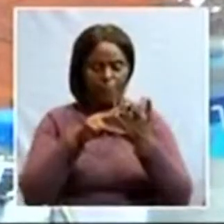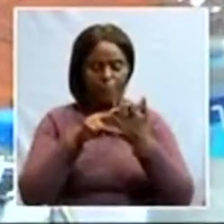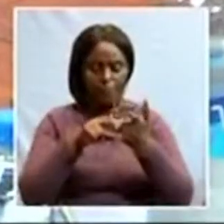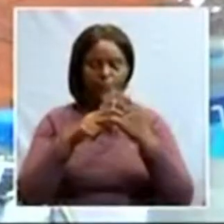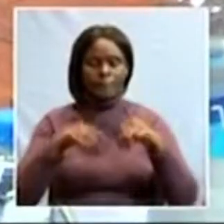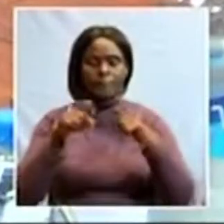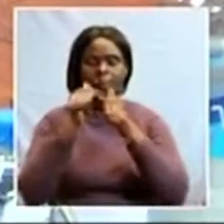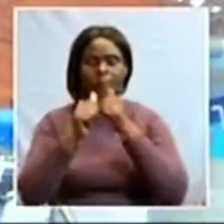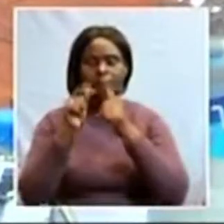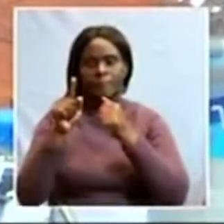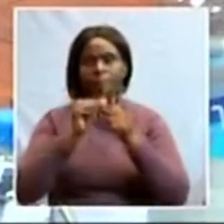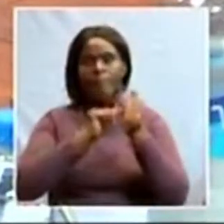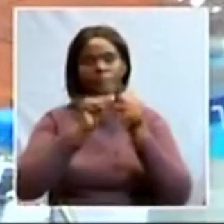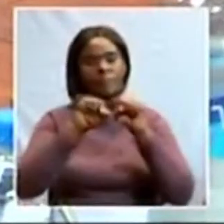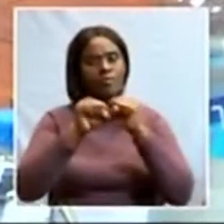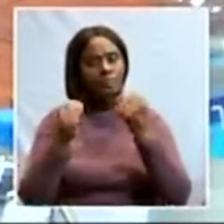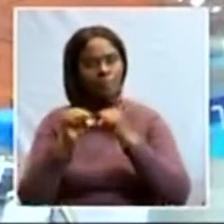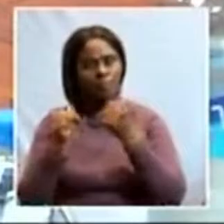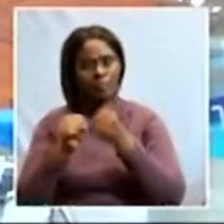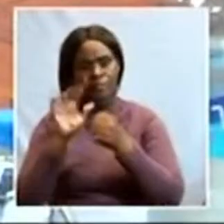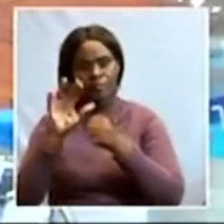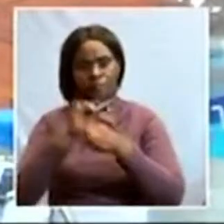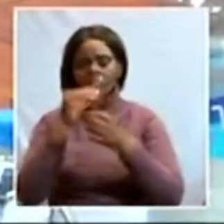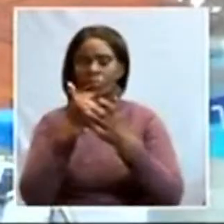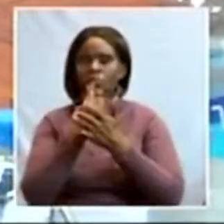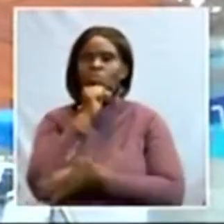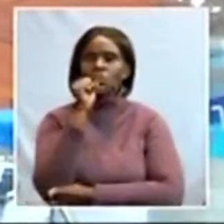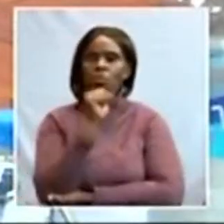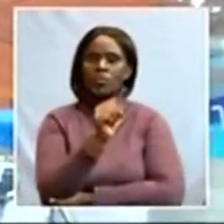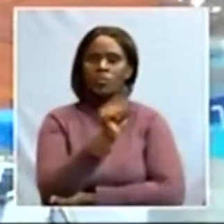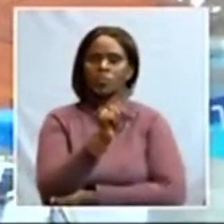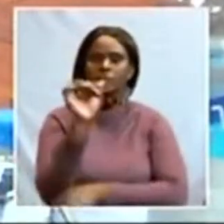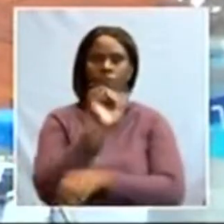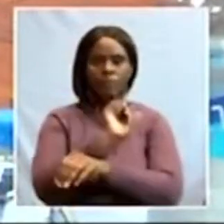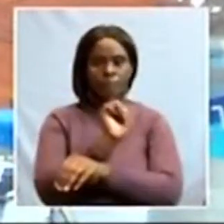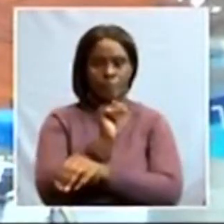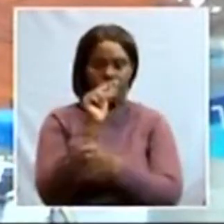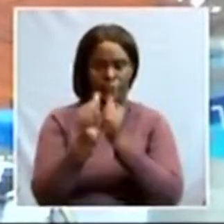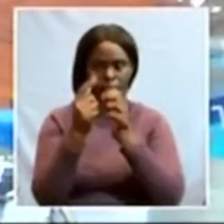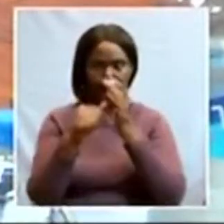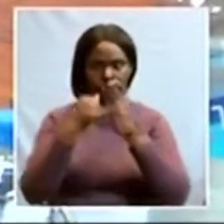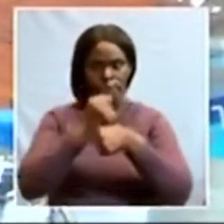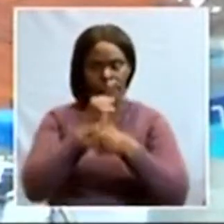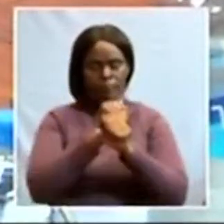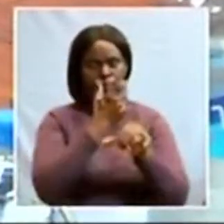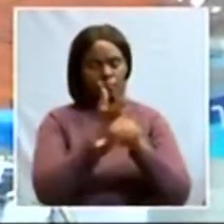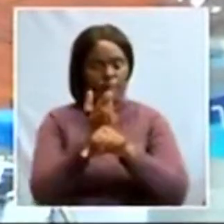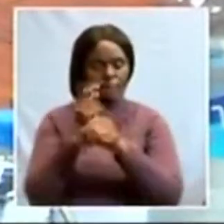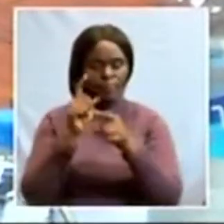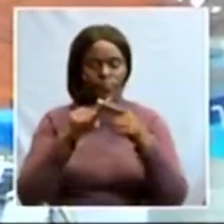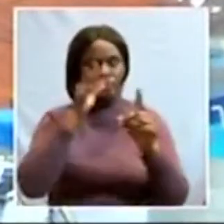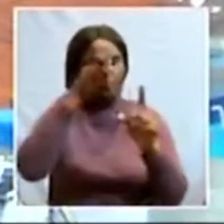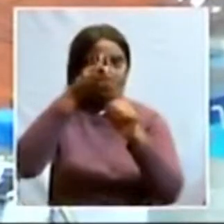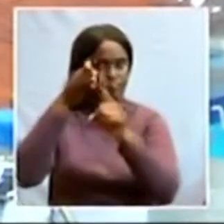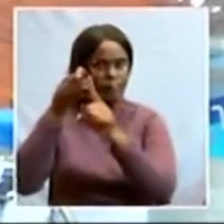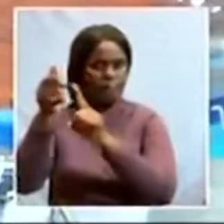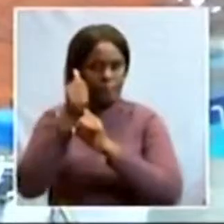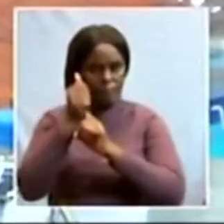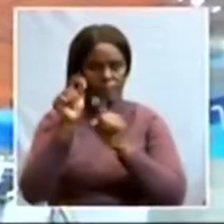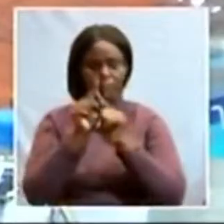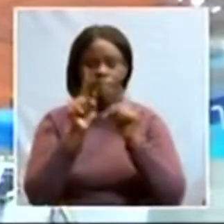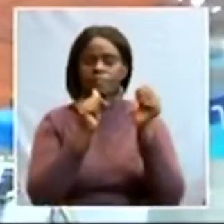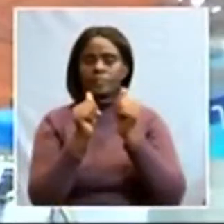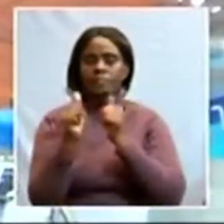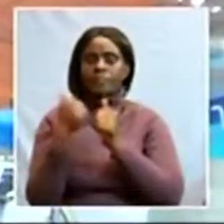challenges due to constant breaking down of old utility vehicles, which made it difficult to meet the target. Action